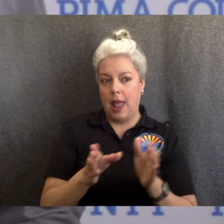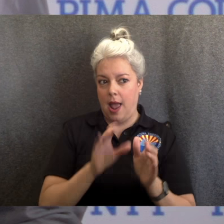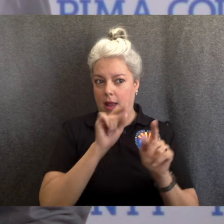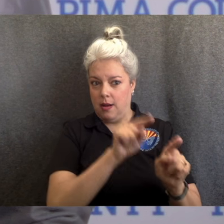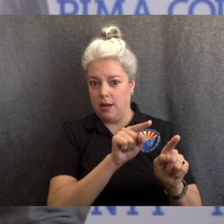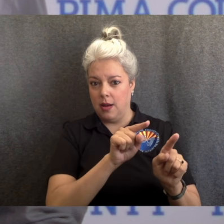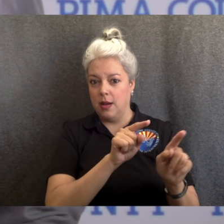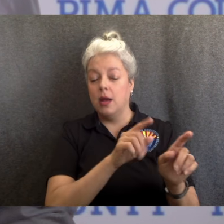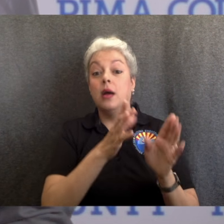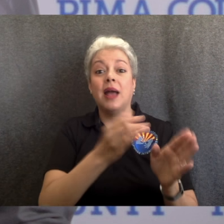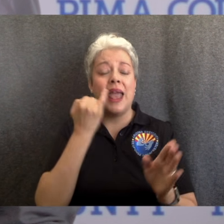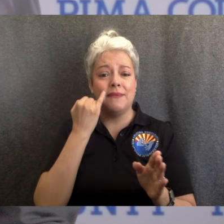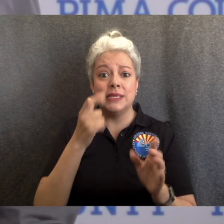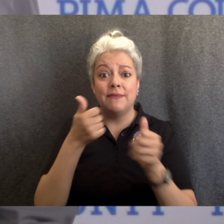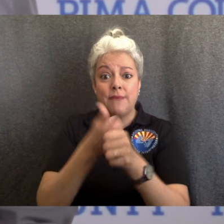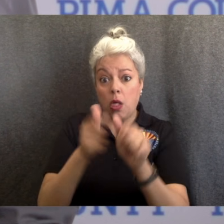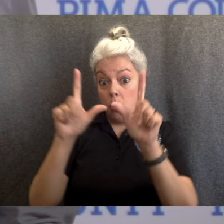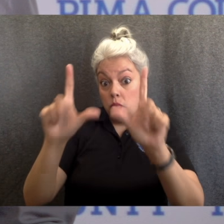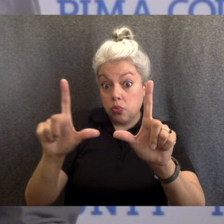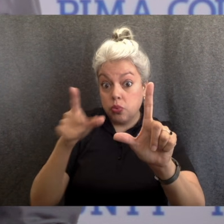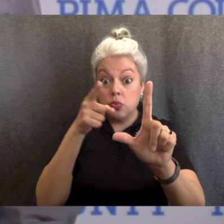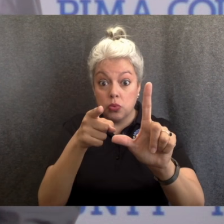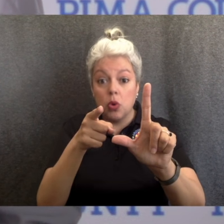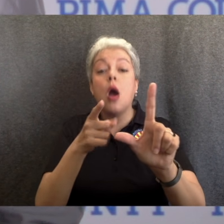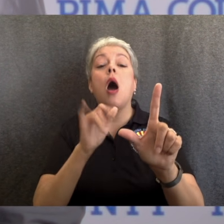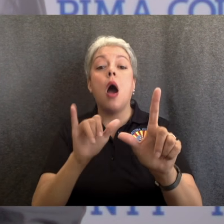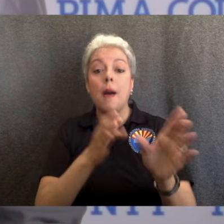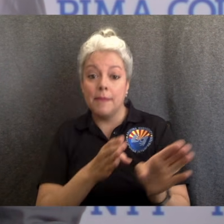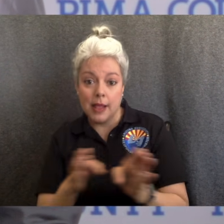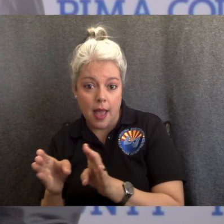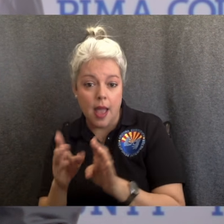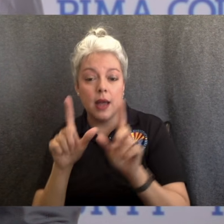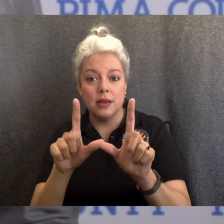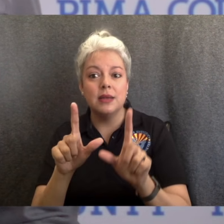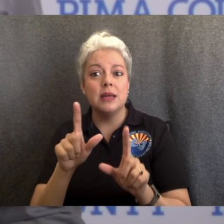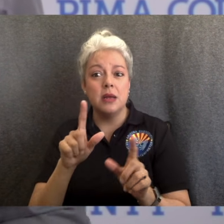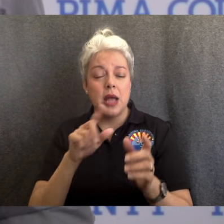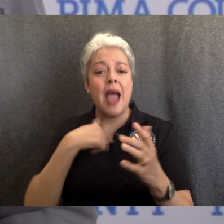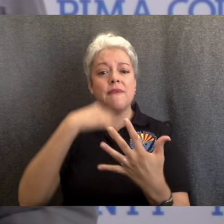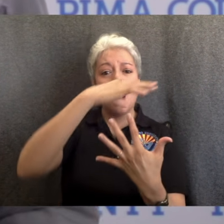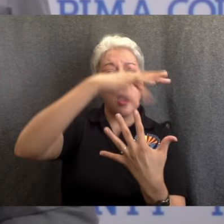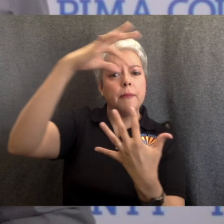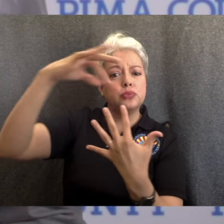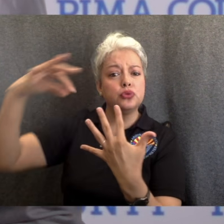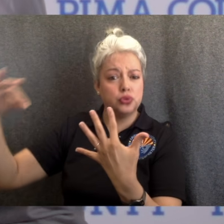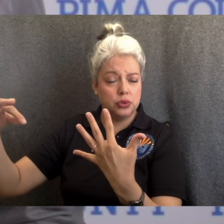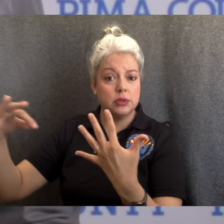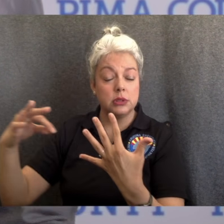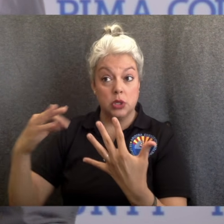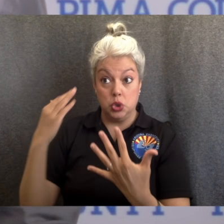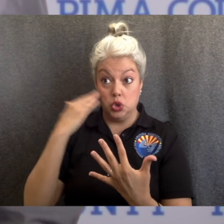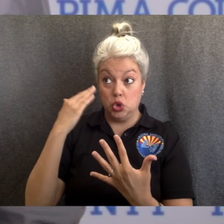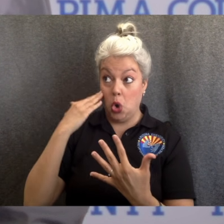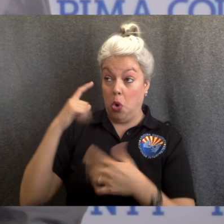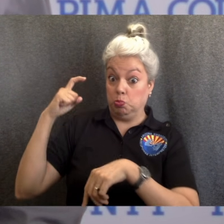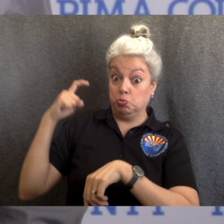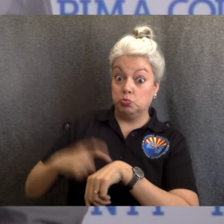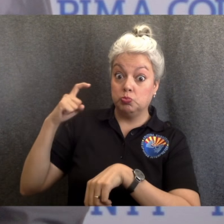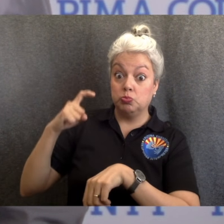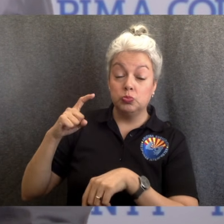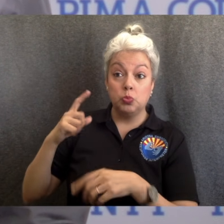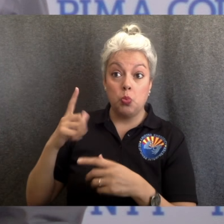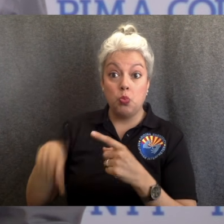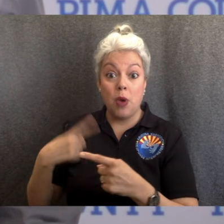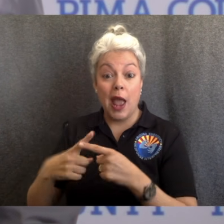happen? The point is not so much knowing for sure what's, where we're headed as